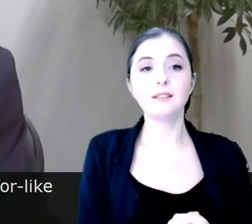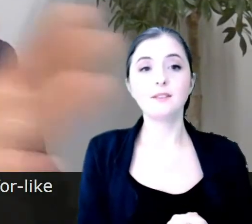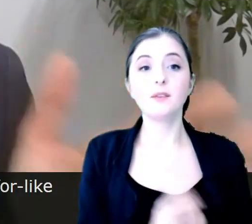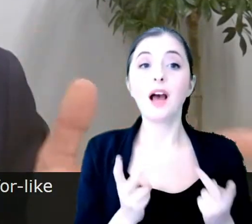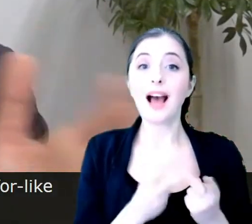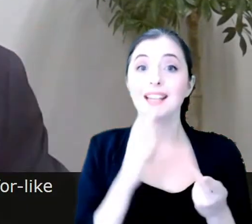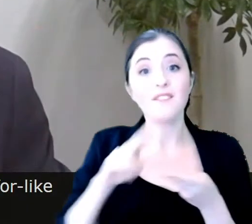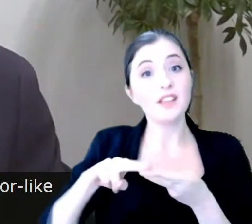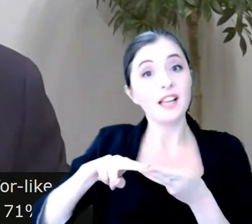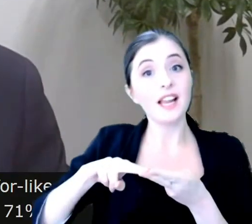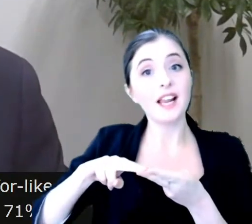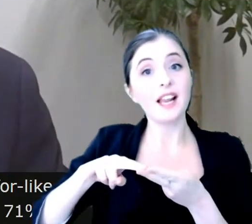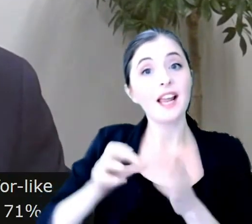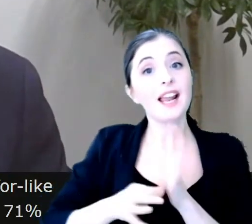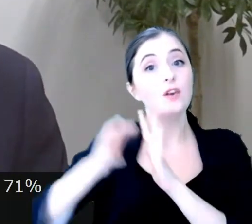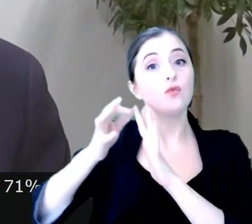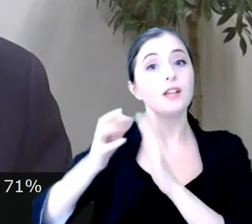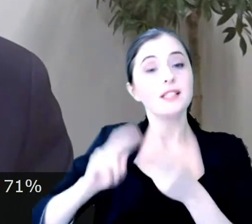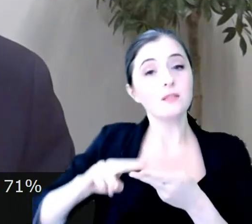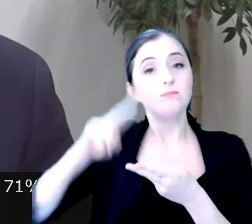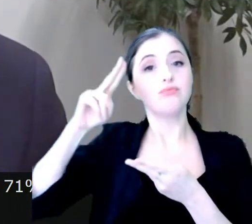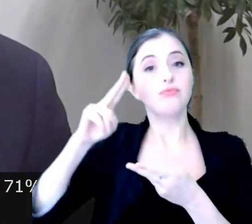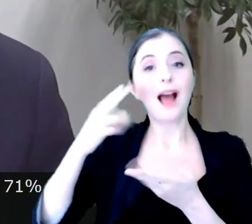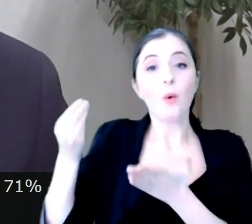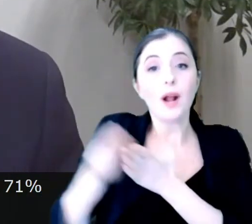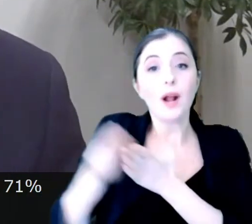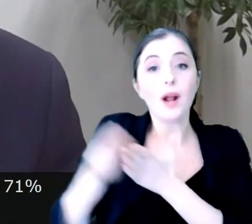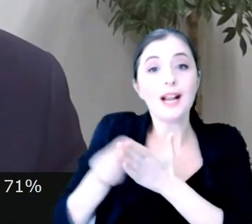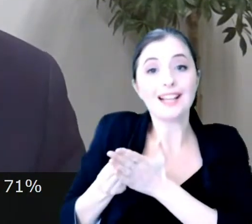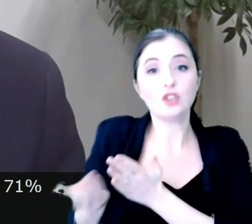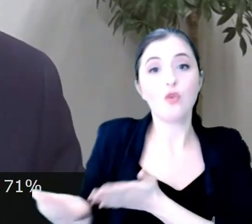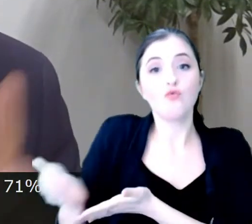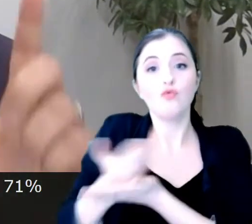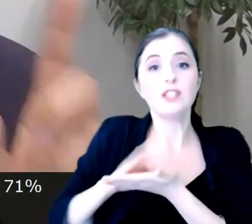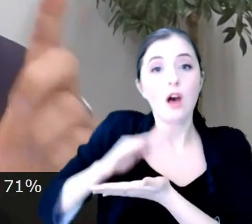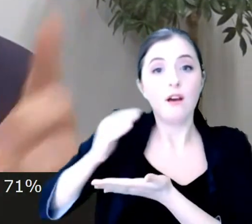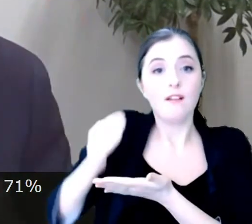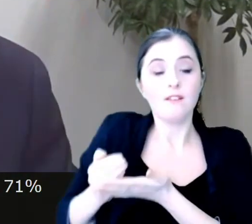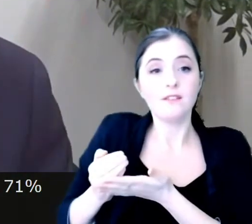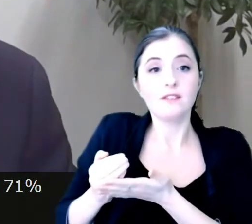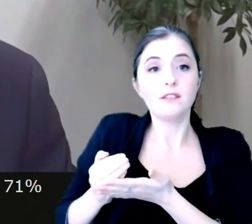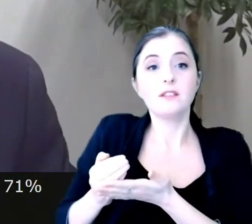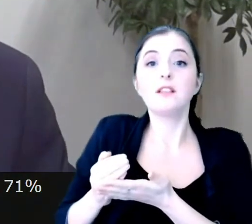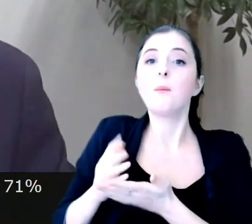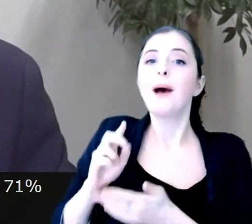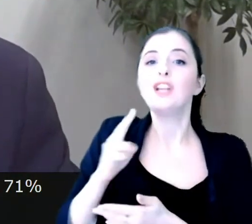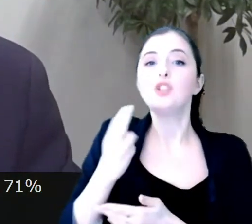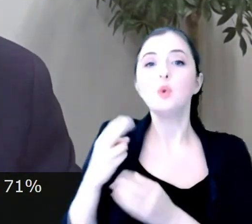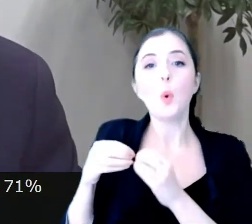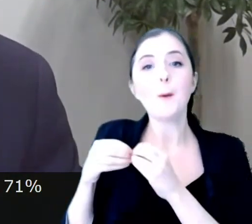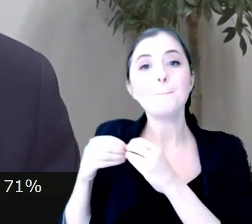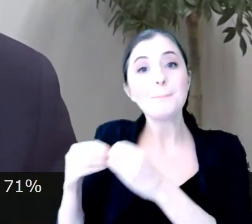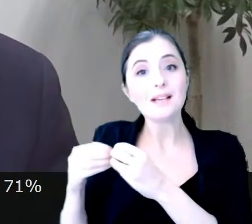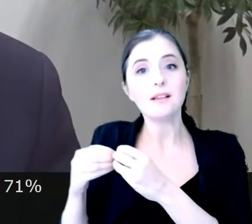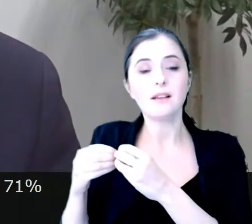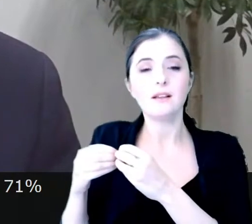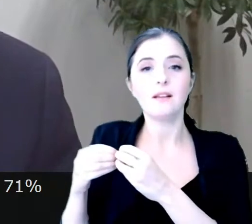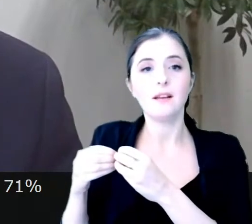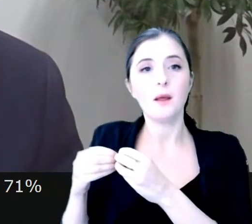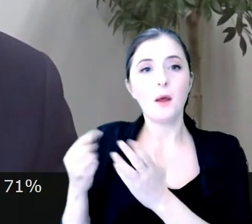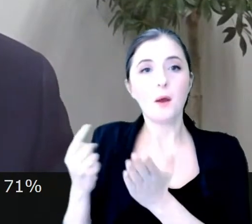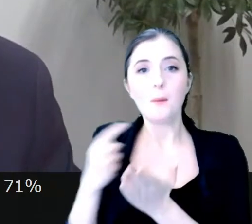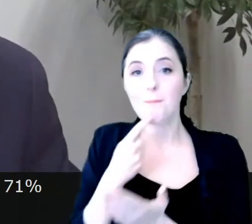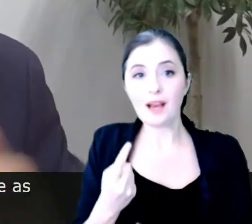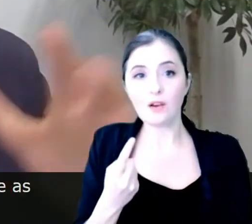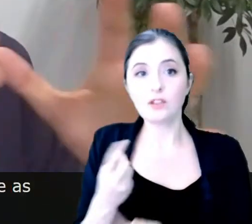our cash reserves by more than 16% to £2 billion, at the same time as freezing our fares for